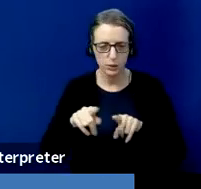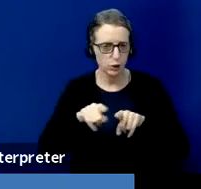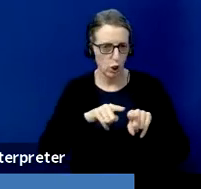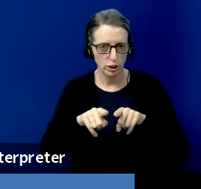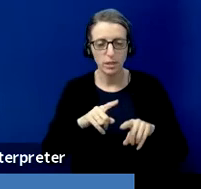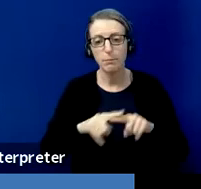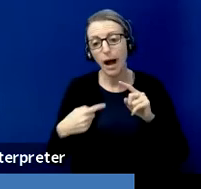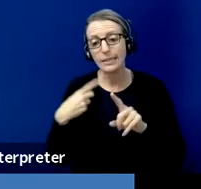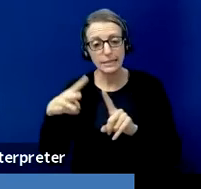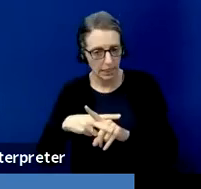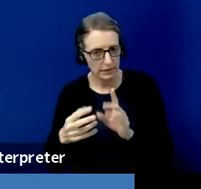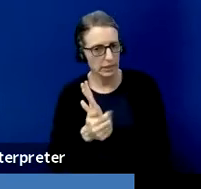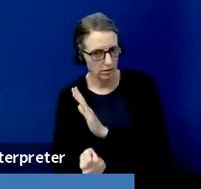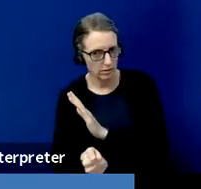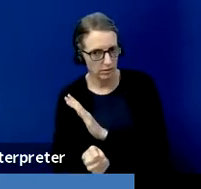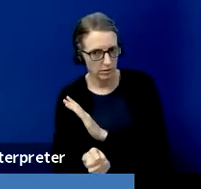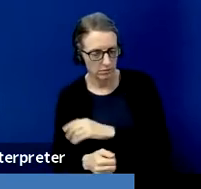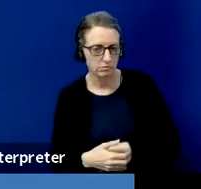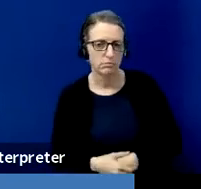I did assign skills.